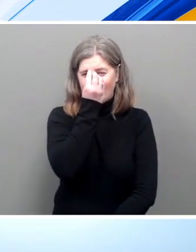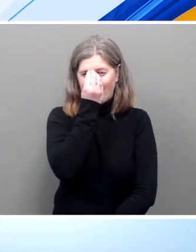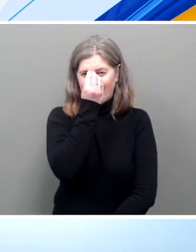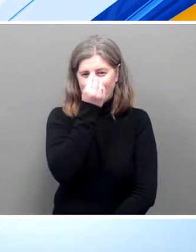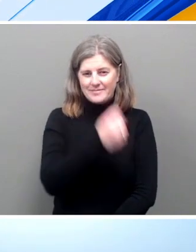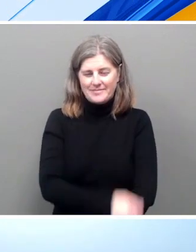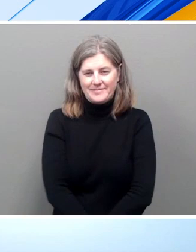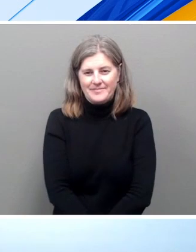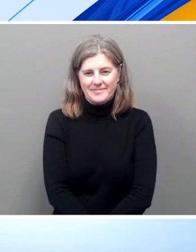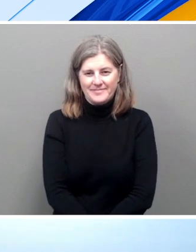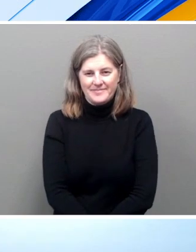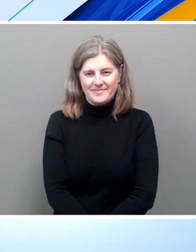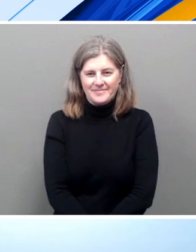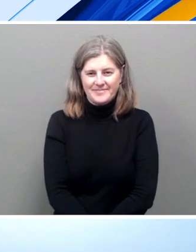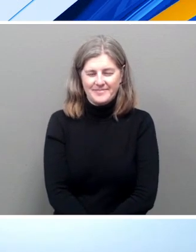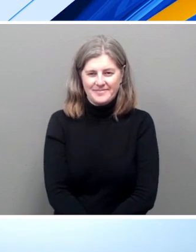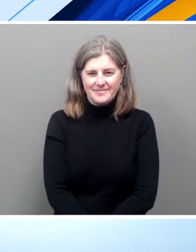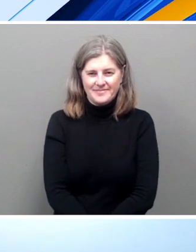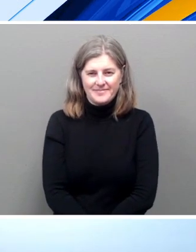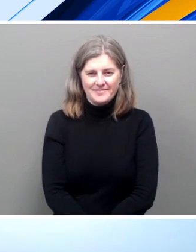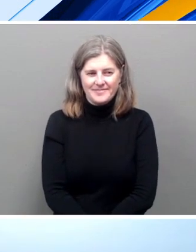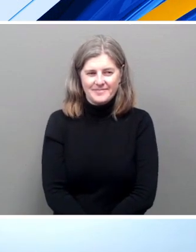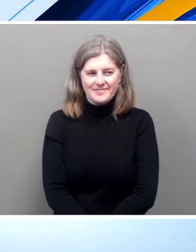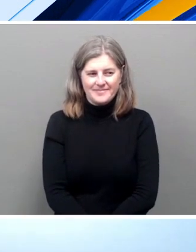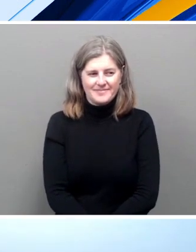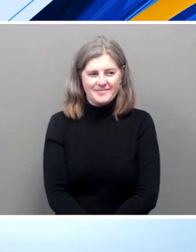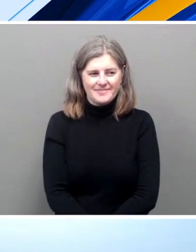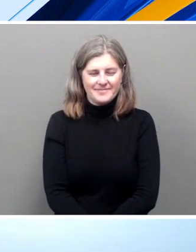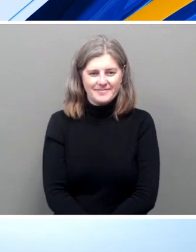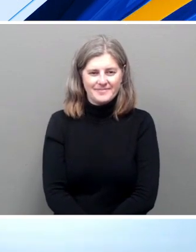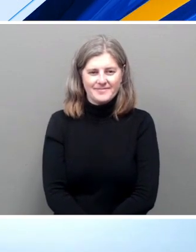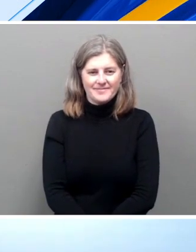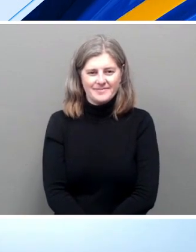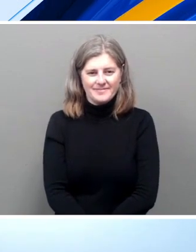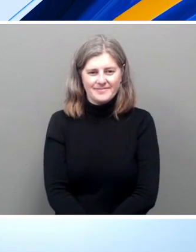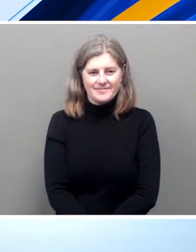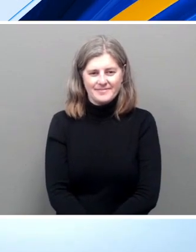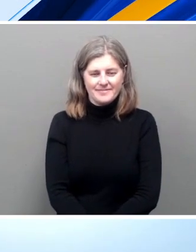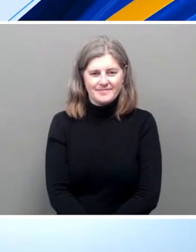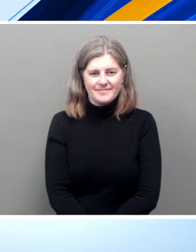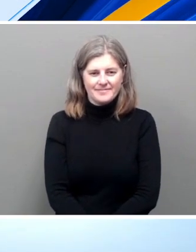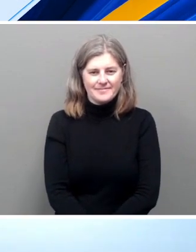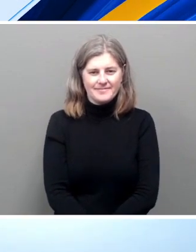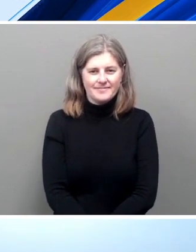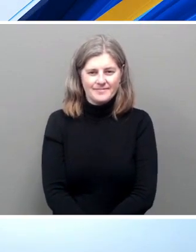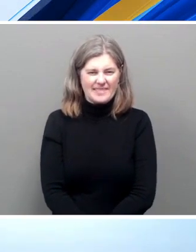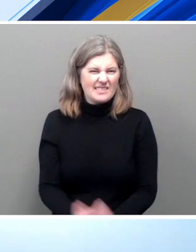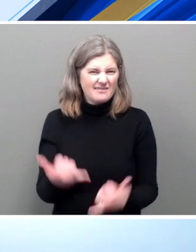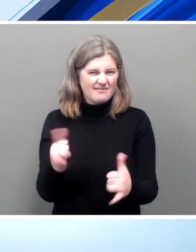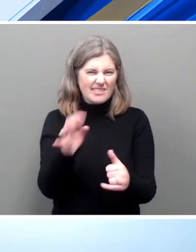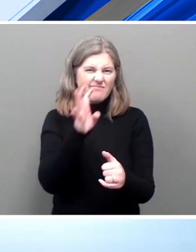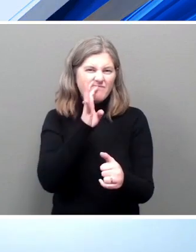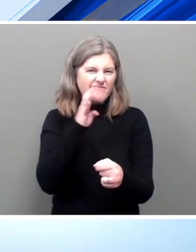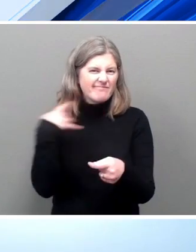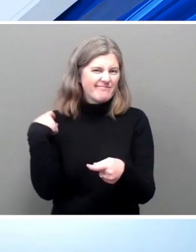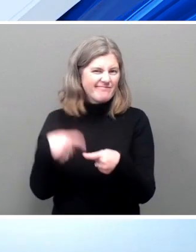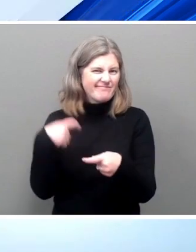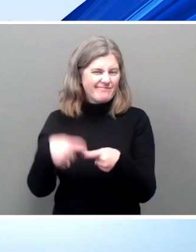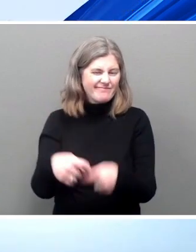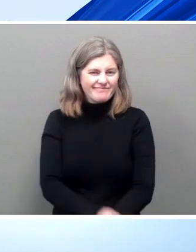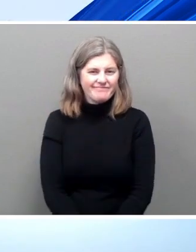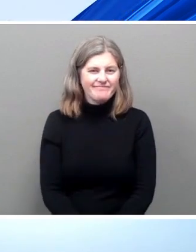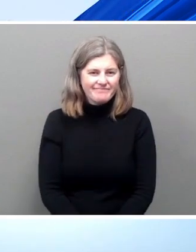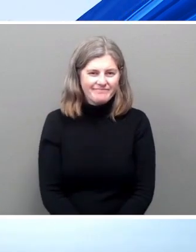los anticuerpos y vacunas contra esta variante? Y cualquier otra información de interés.